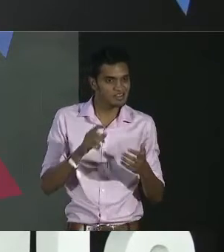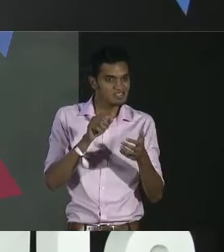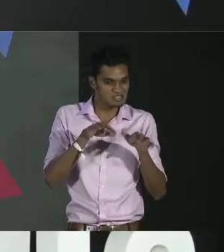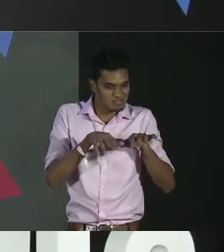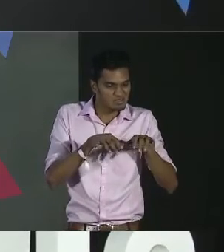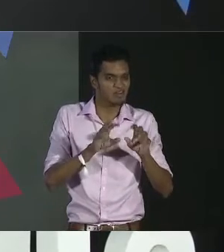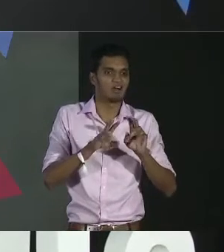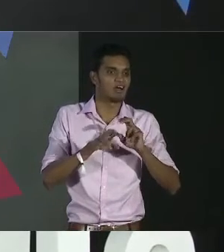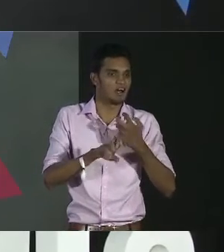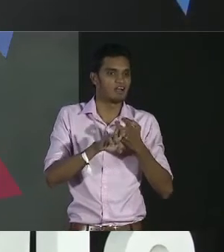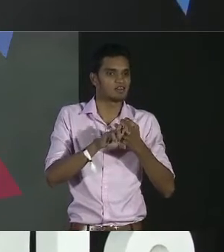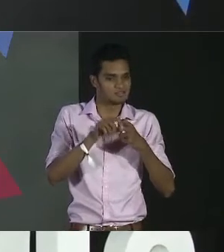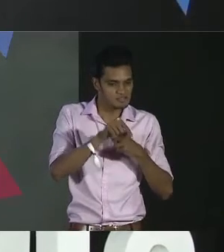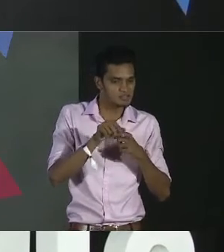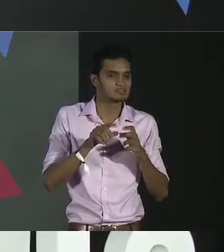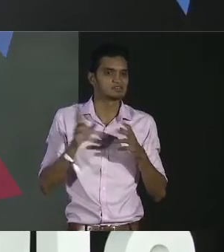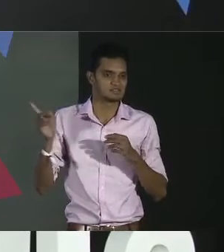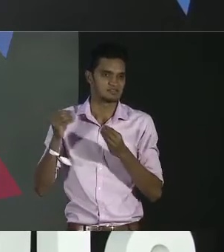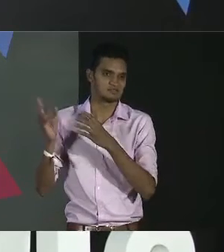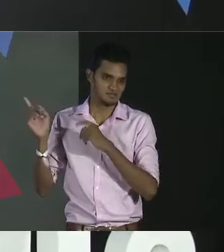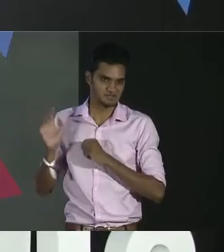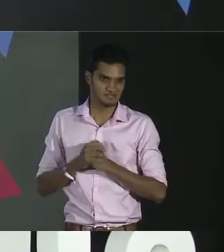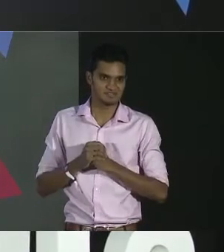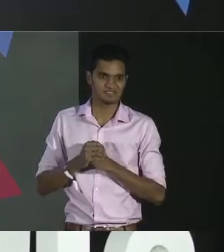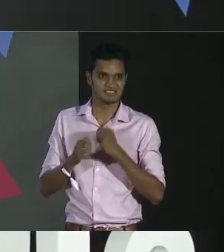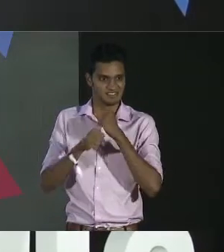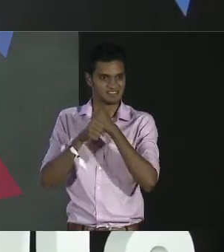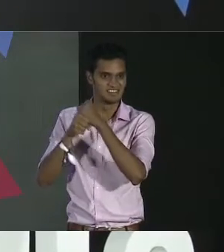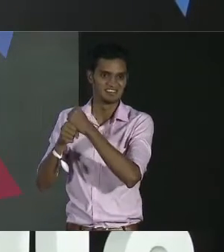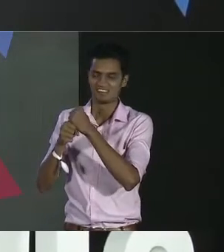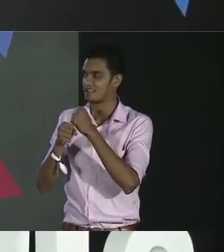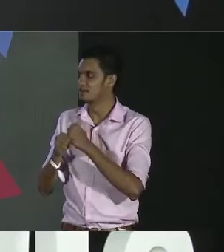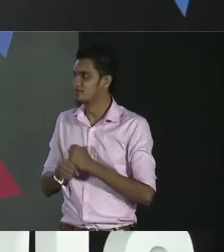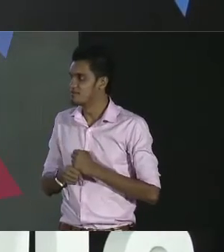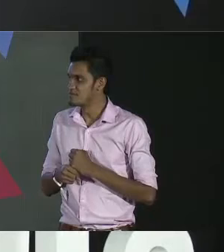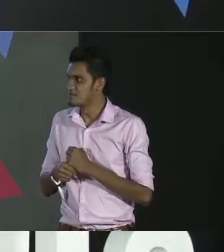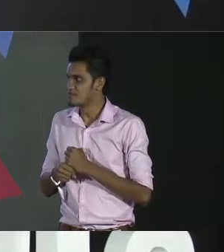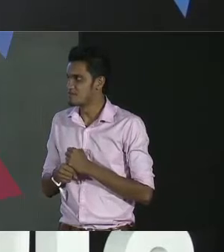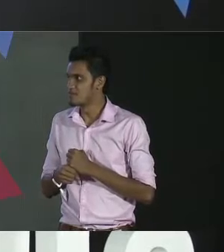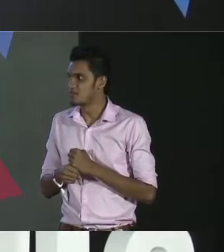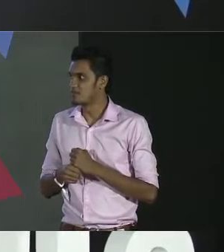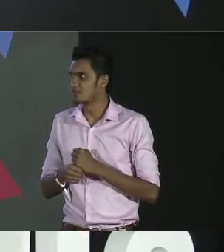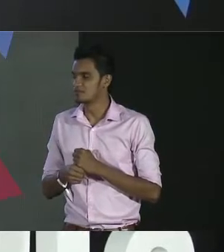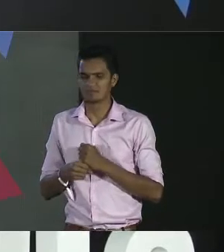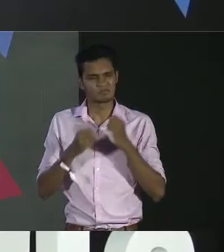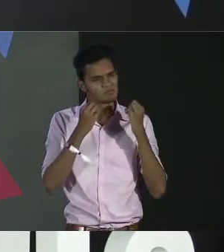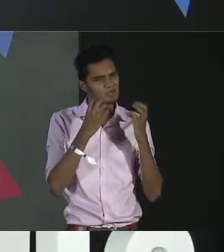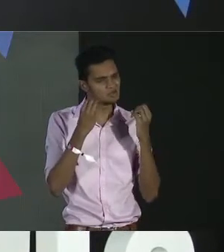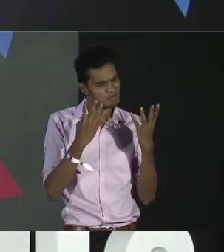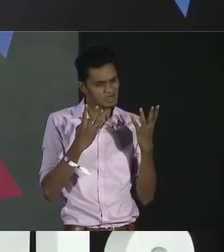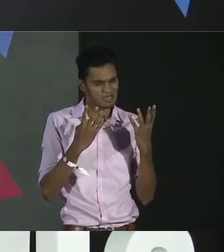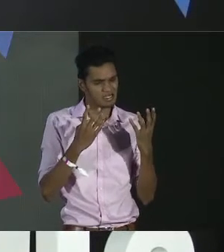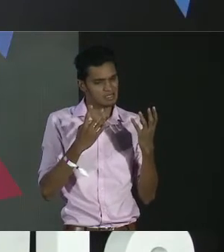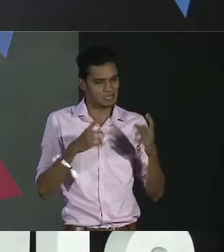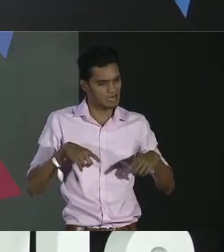keyboard. They kept me in the loop of everything that was going on at work. While a lot of things had changed in my